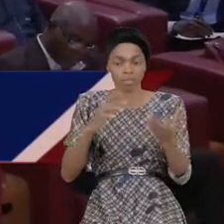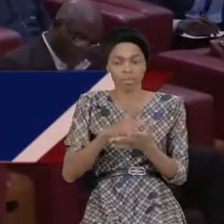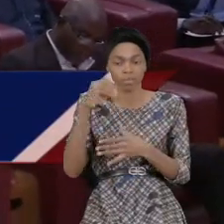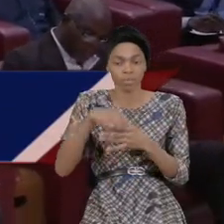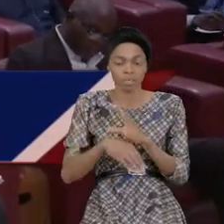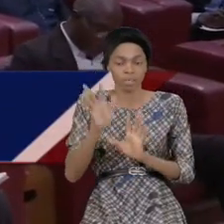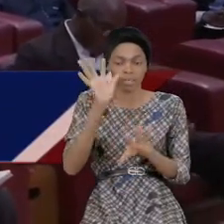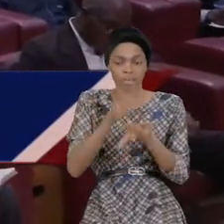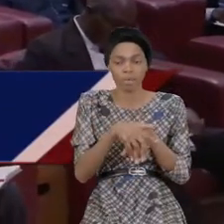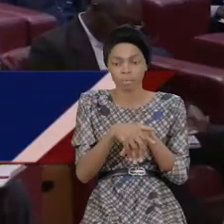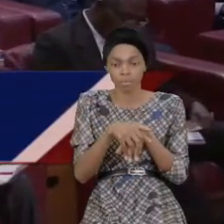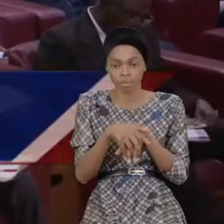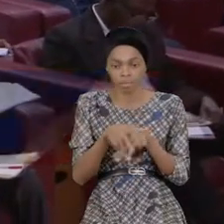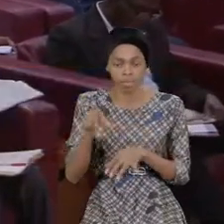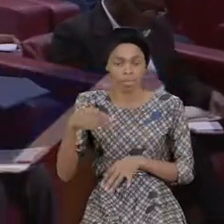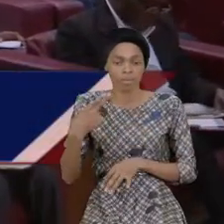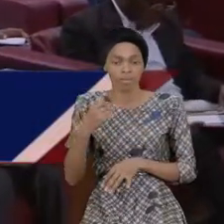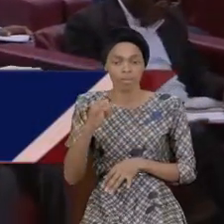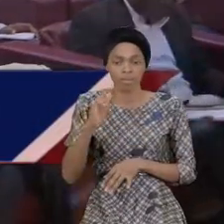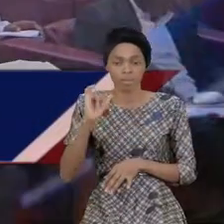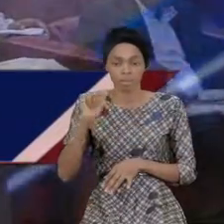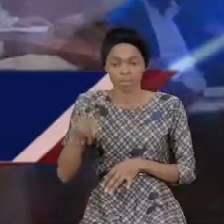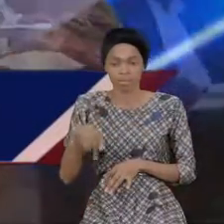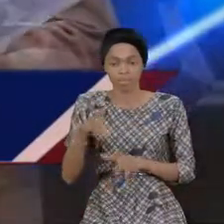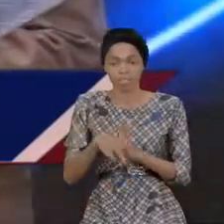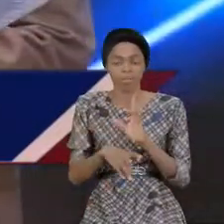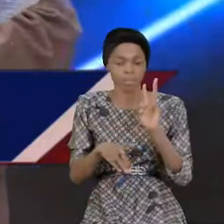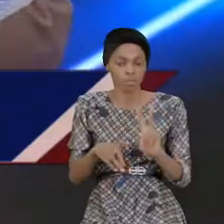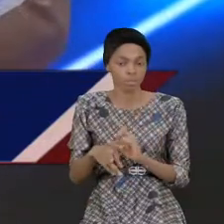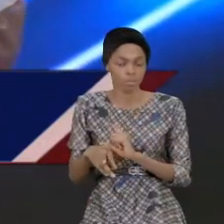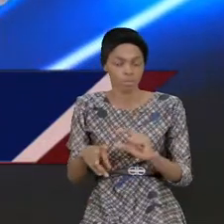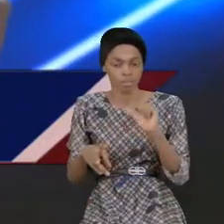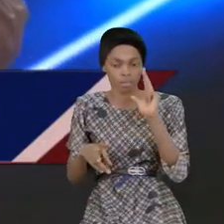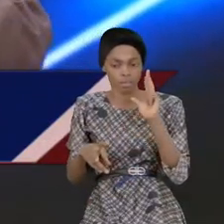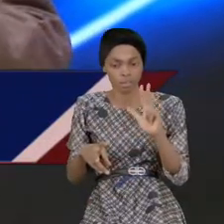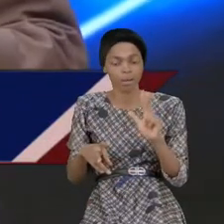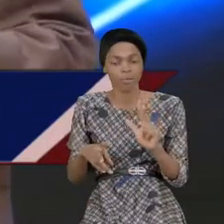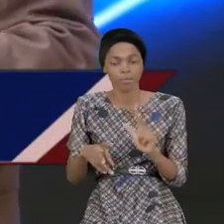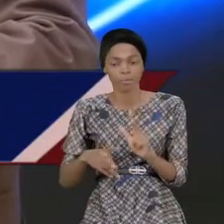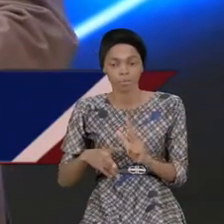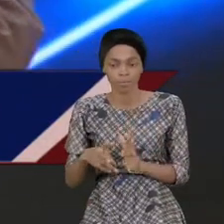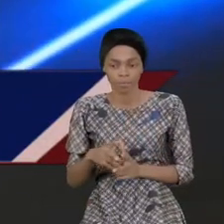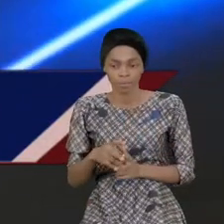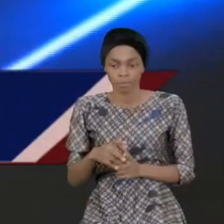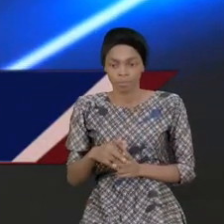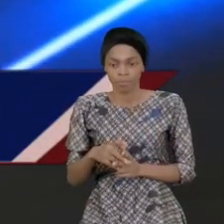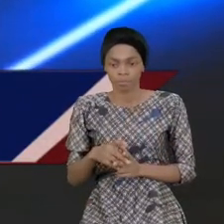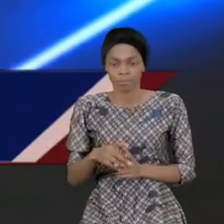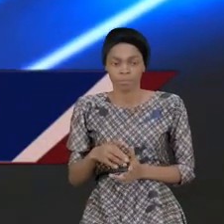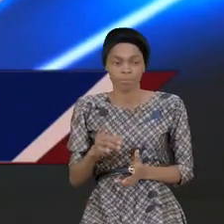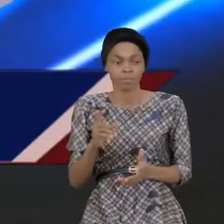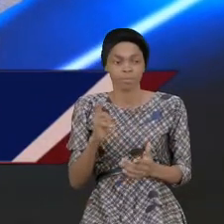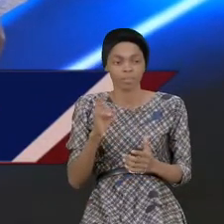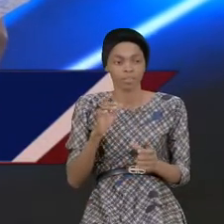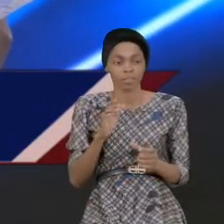Look at Philippians chapter 2, reading from verse 3. In Philippians chapter 2, verse 3, let